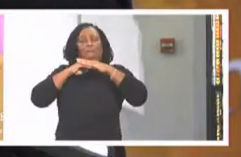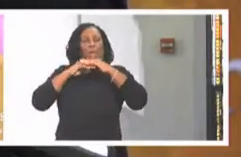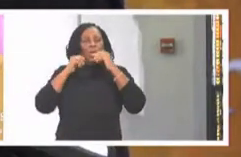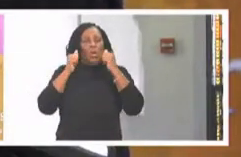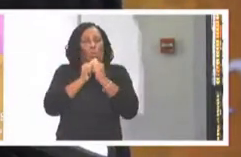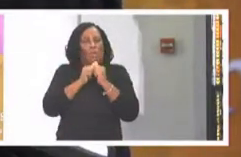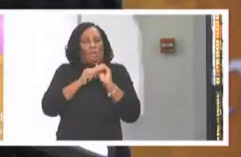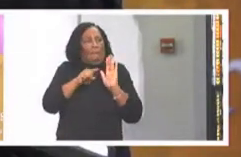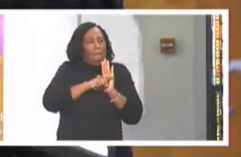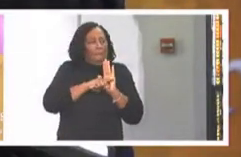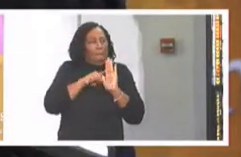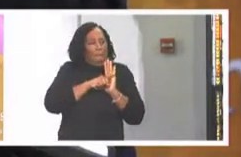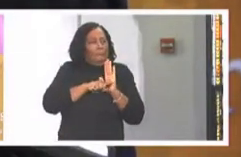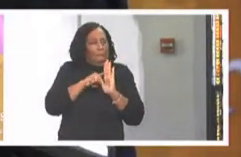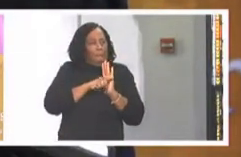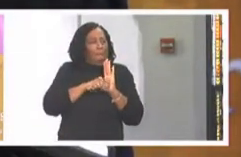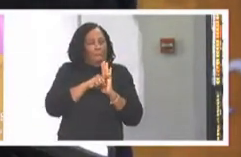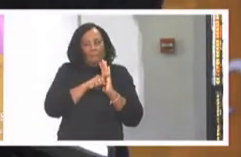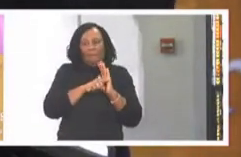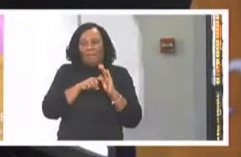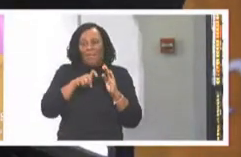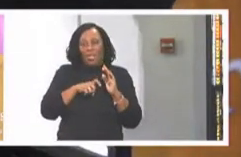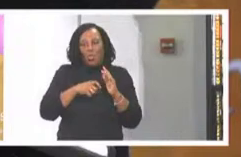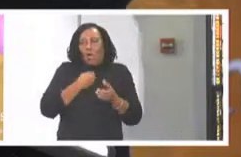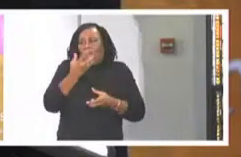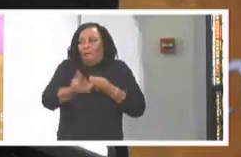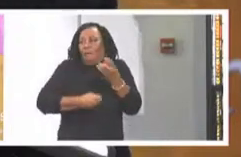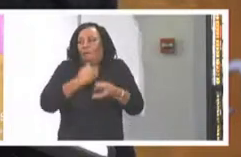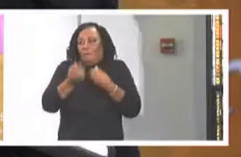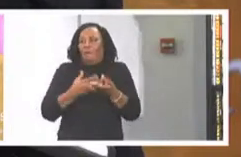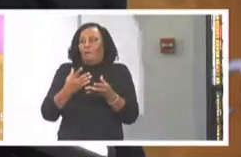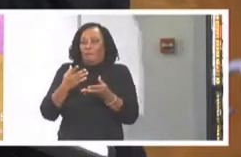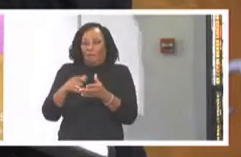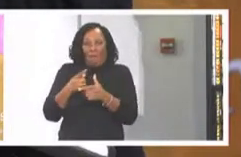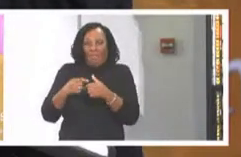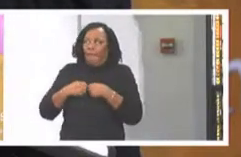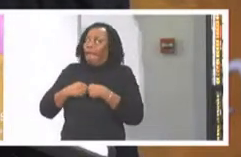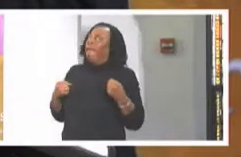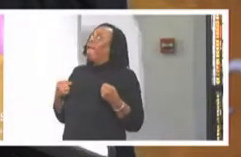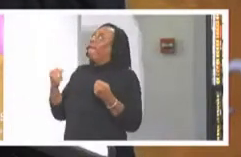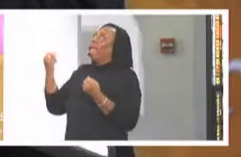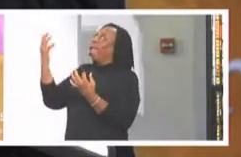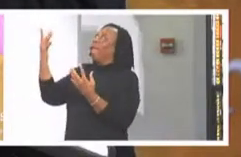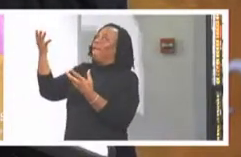open your hand. Otherwise, I can't get anything else in there.